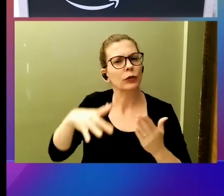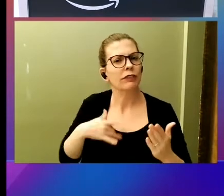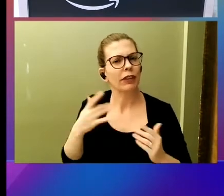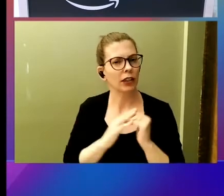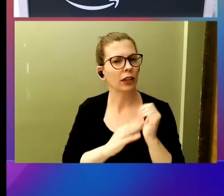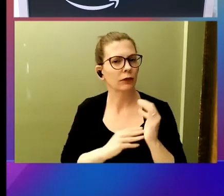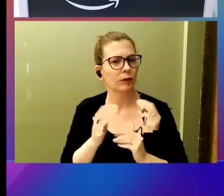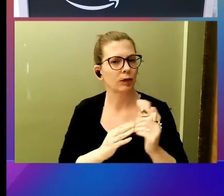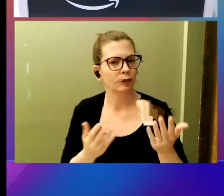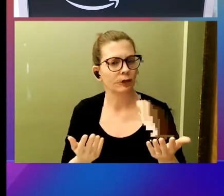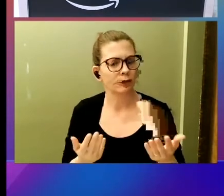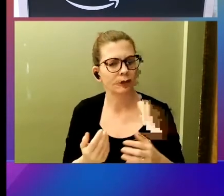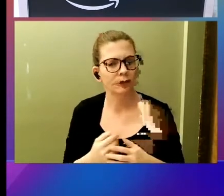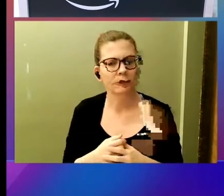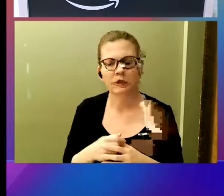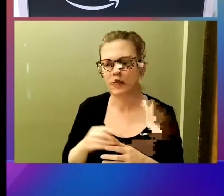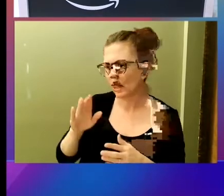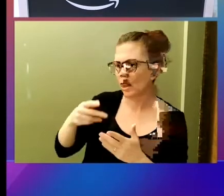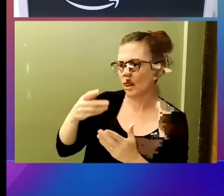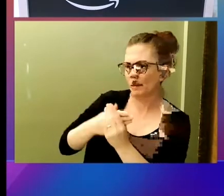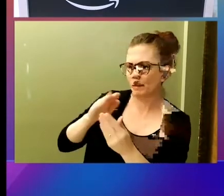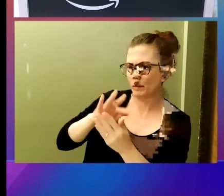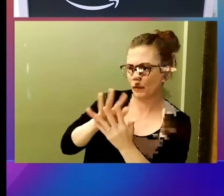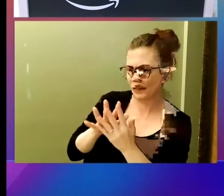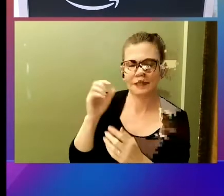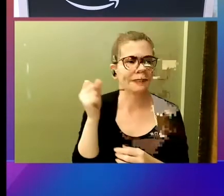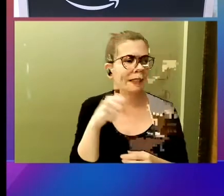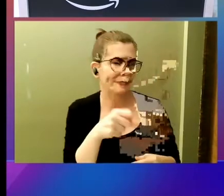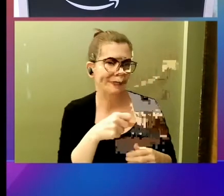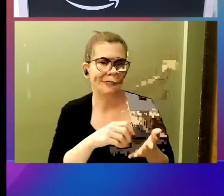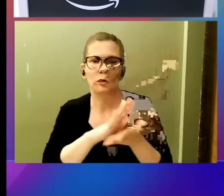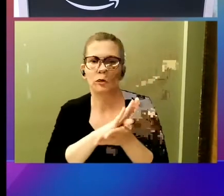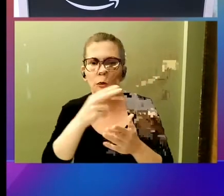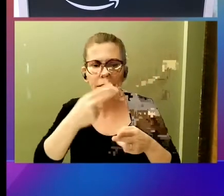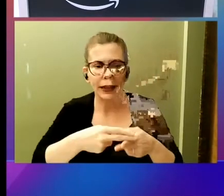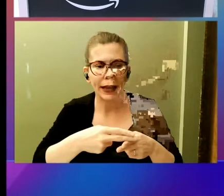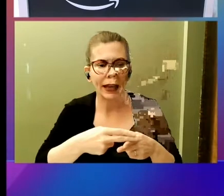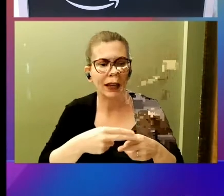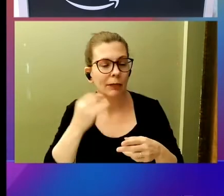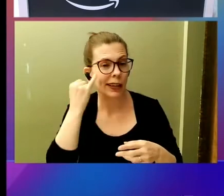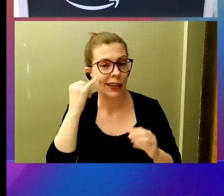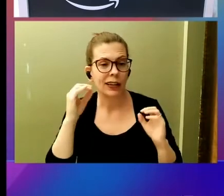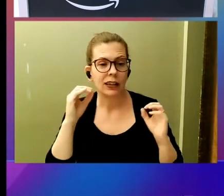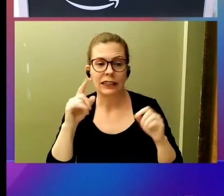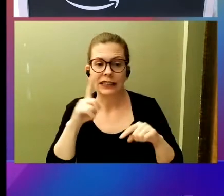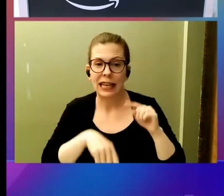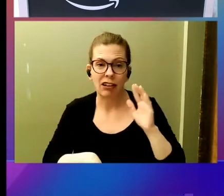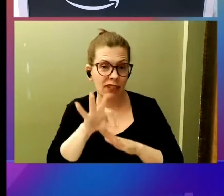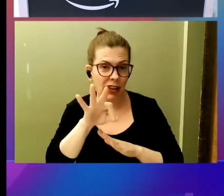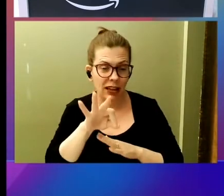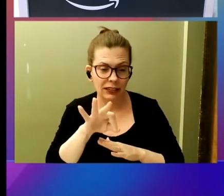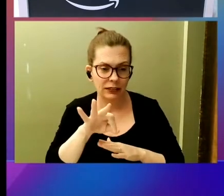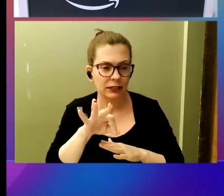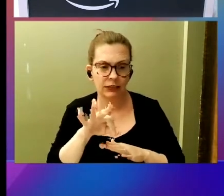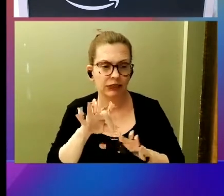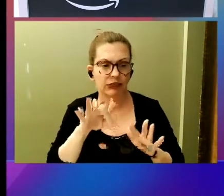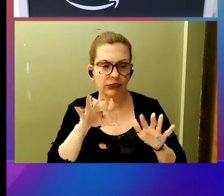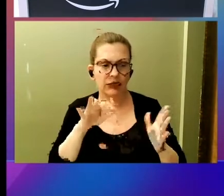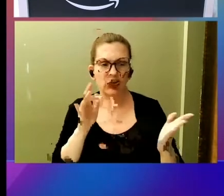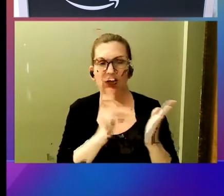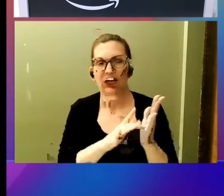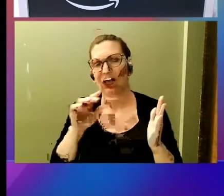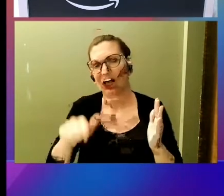their profile. Exactly. A school name. If there is no, like, they can't find the school name, they can hit on the other and write it